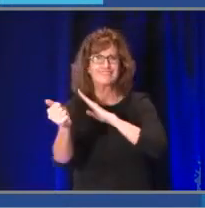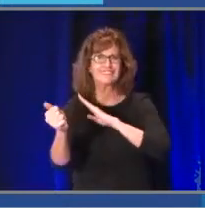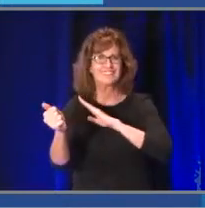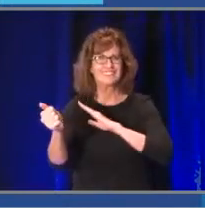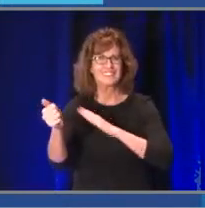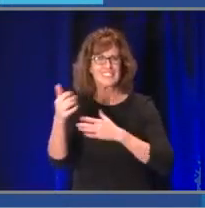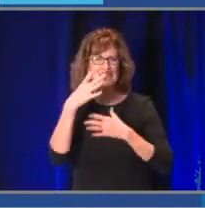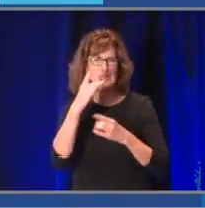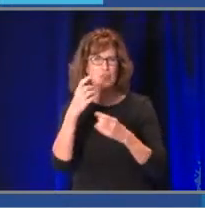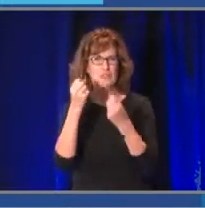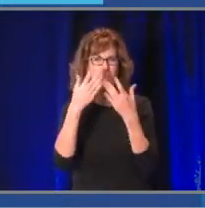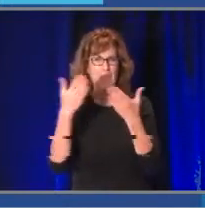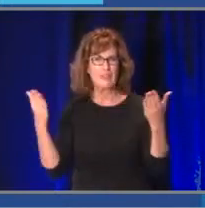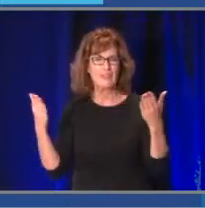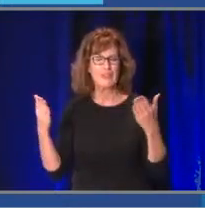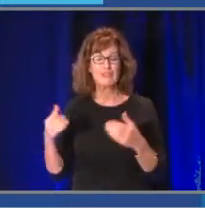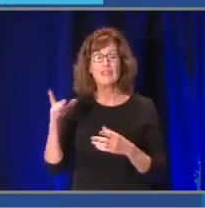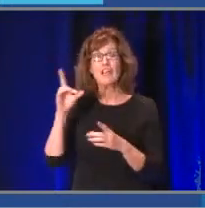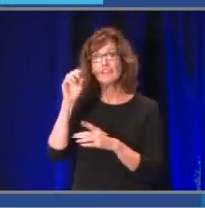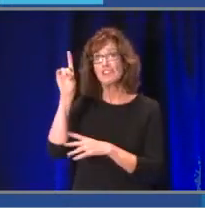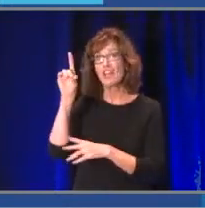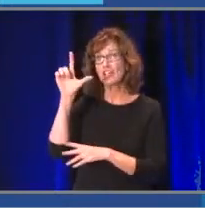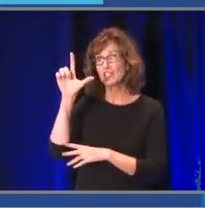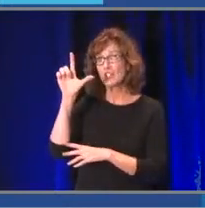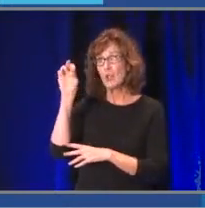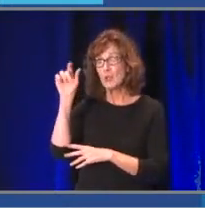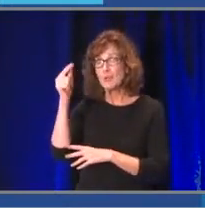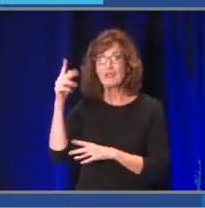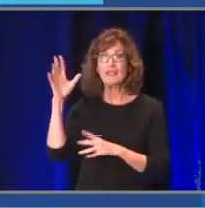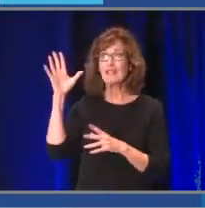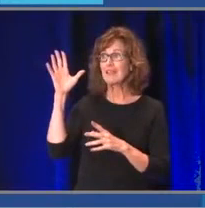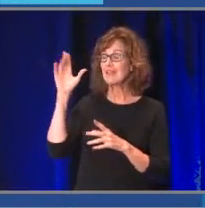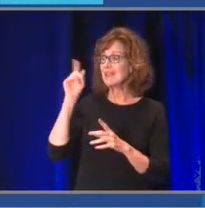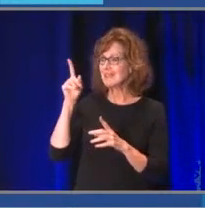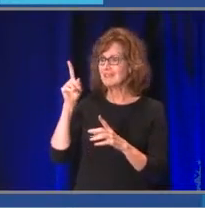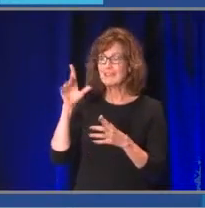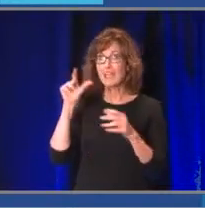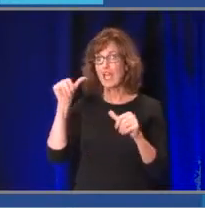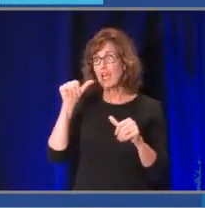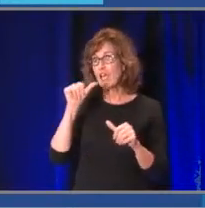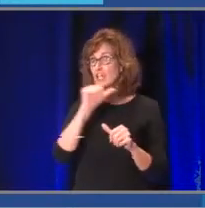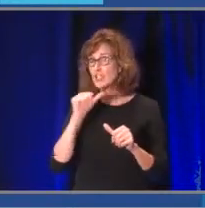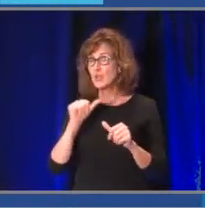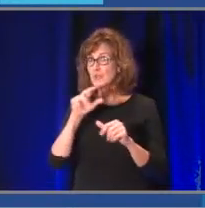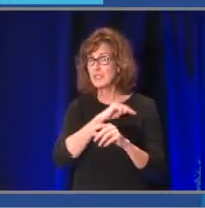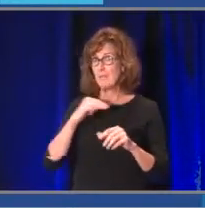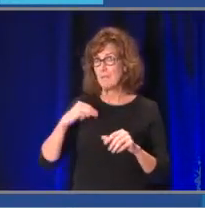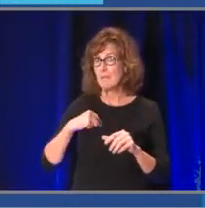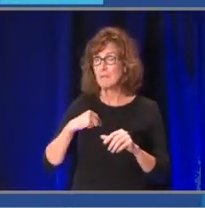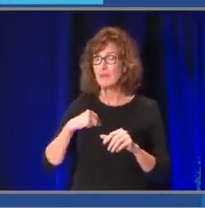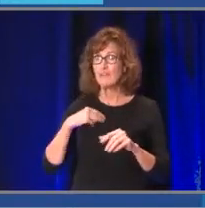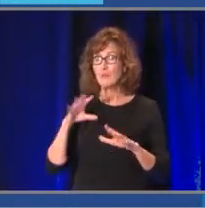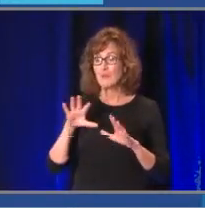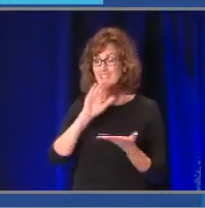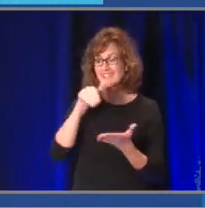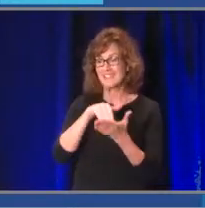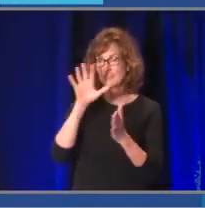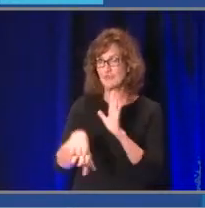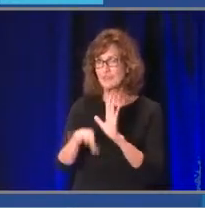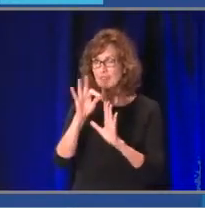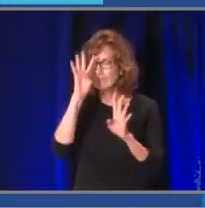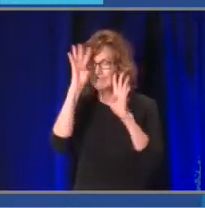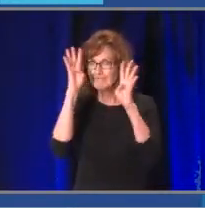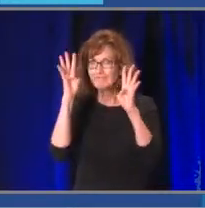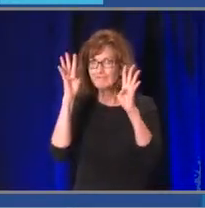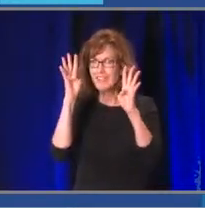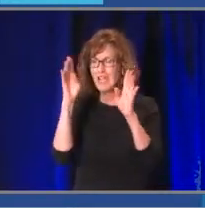Dr. Olivier Loudig is an associate member of the Center for Discovery and Innovation. I also got to meet Olivier a couple of years ago, and we've been